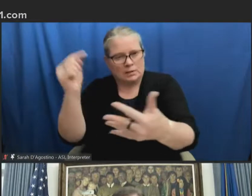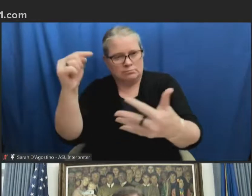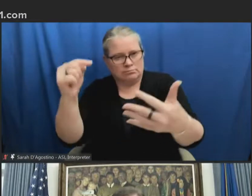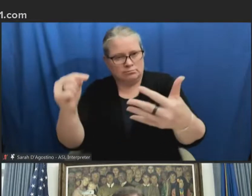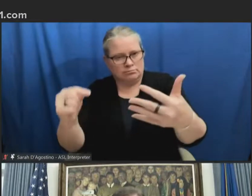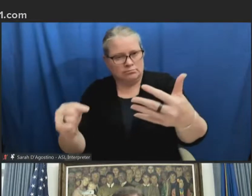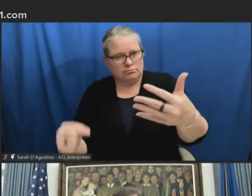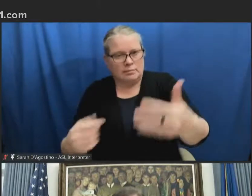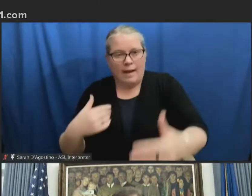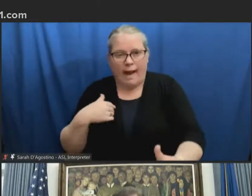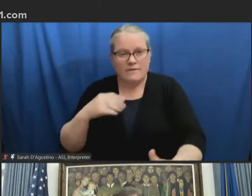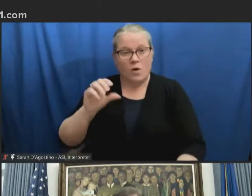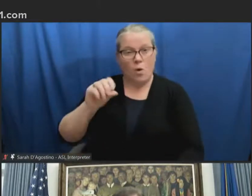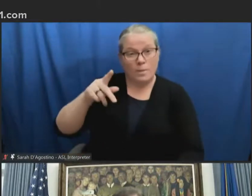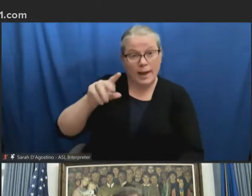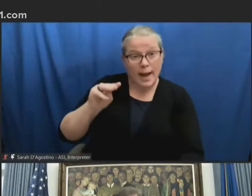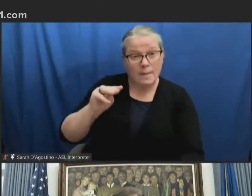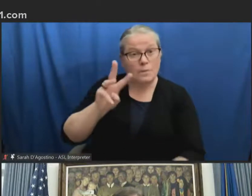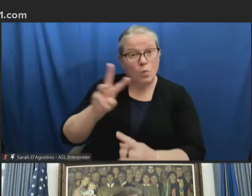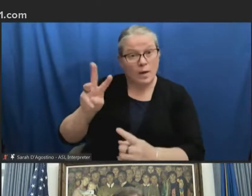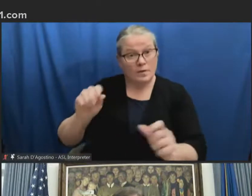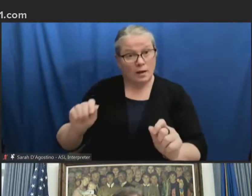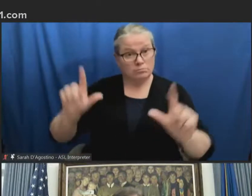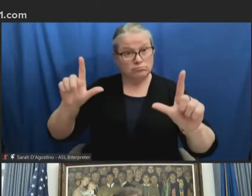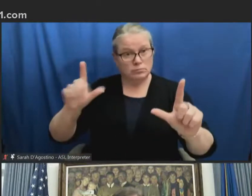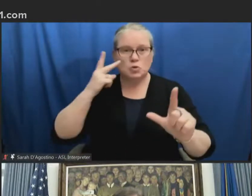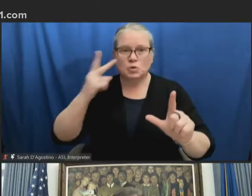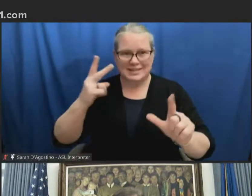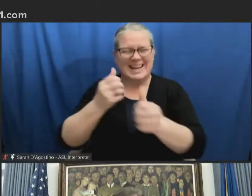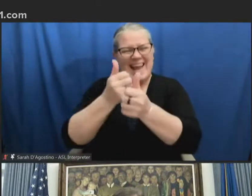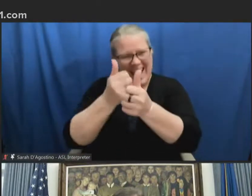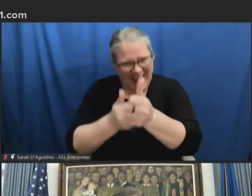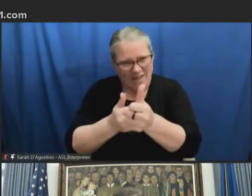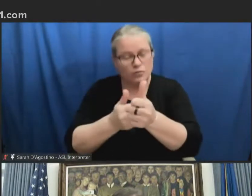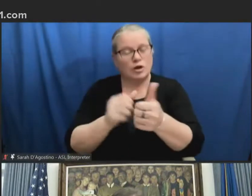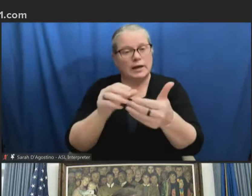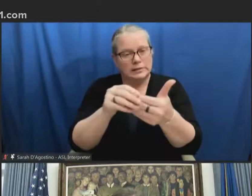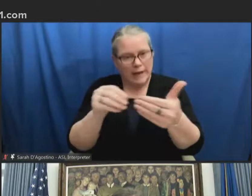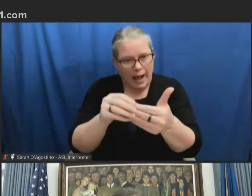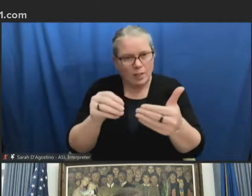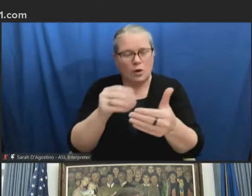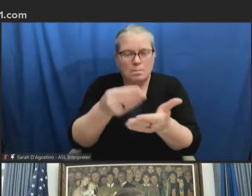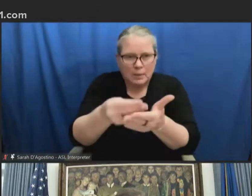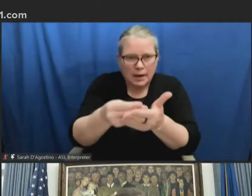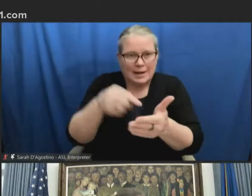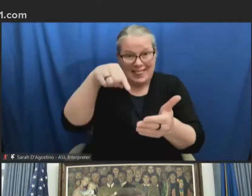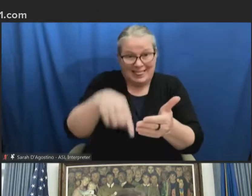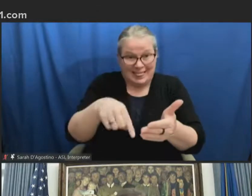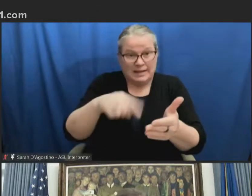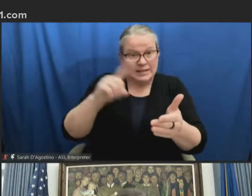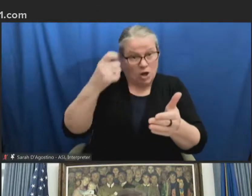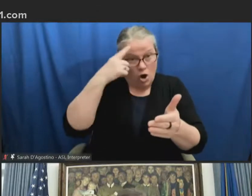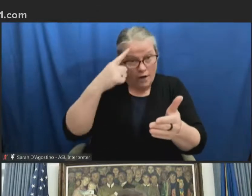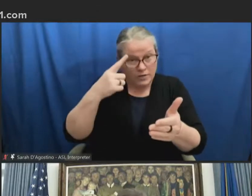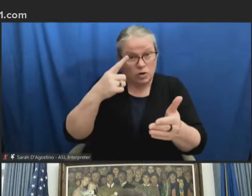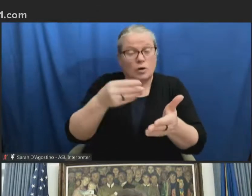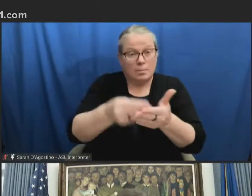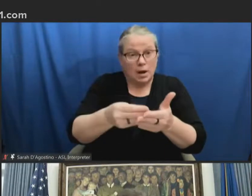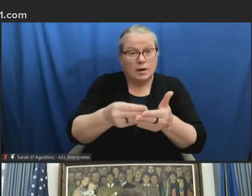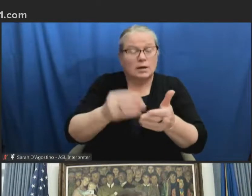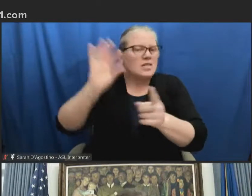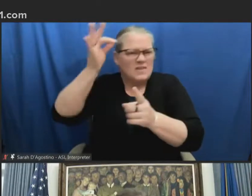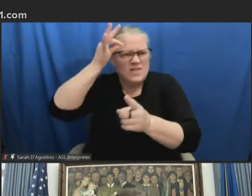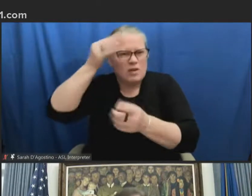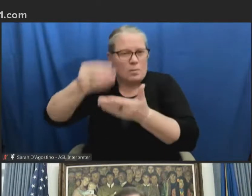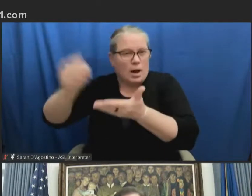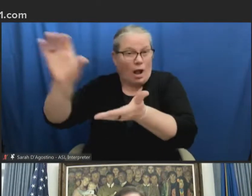you go to the OPM website, you will see every dollar that has been expended by this administration or federal dollars. And